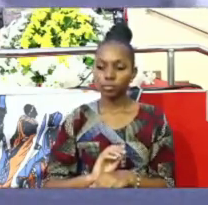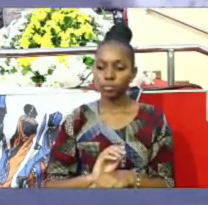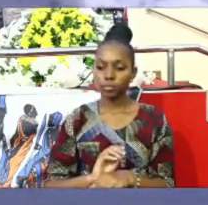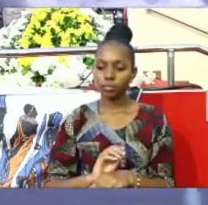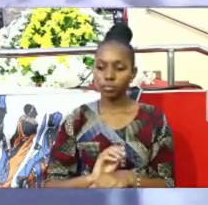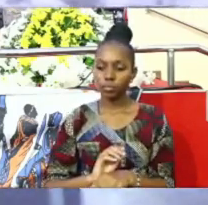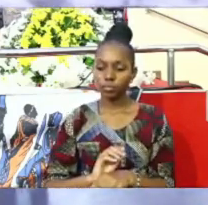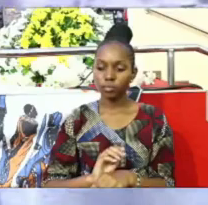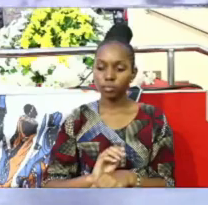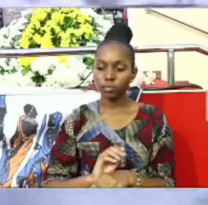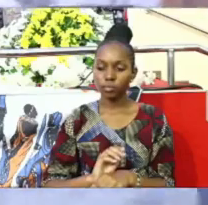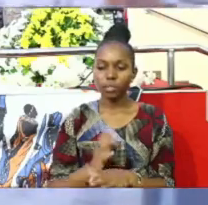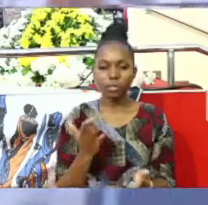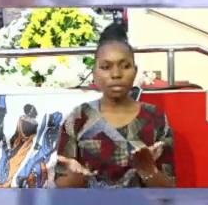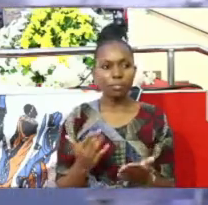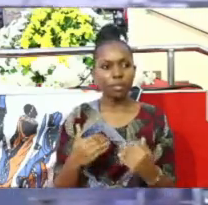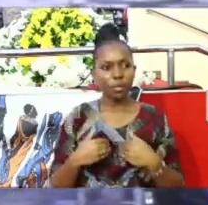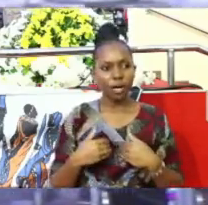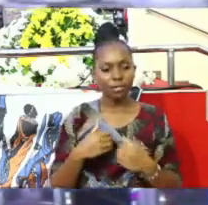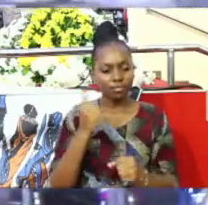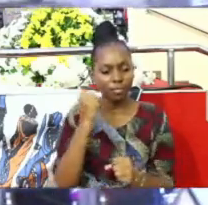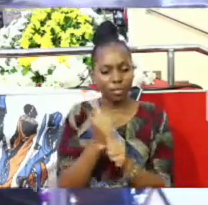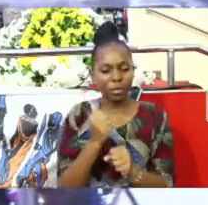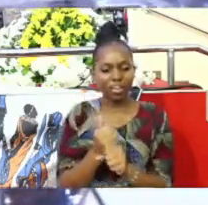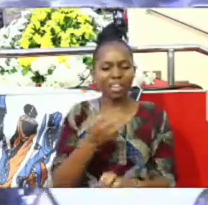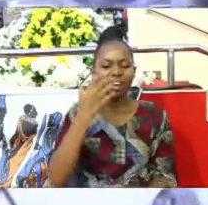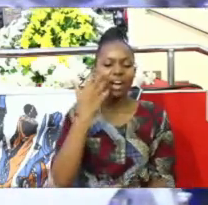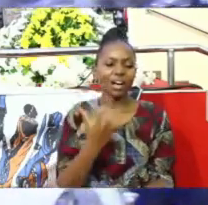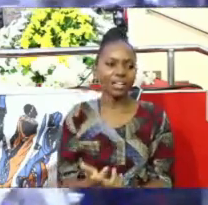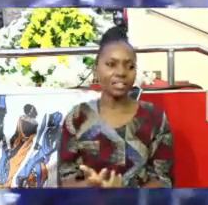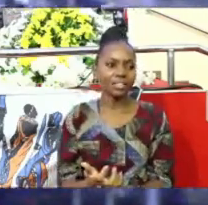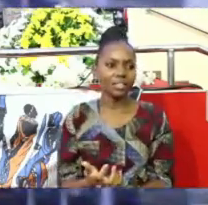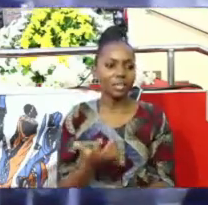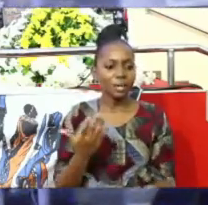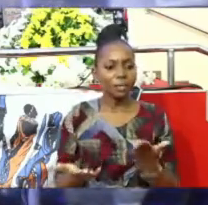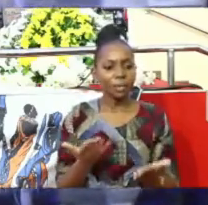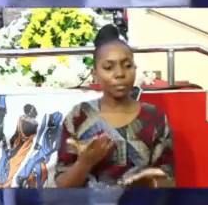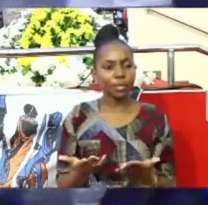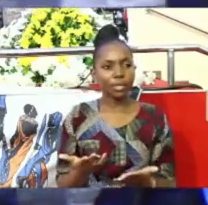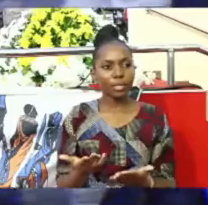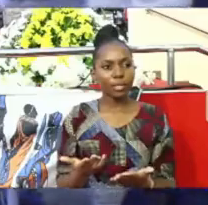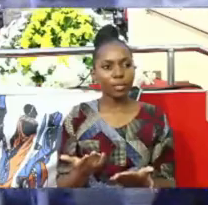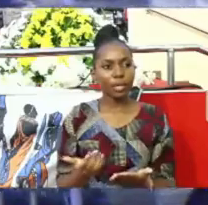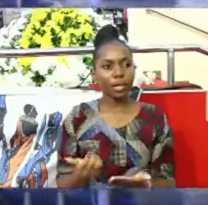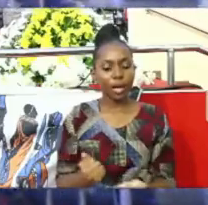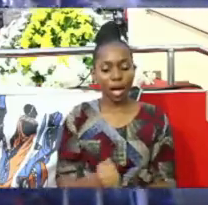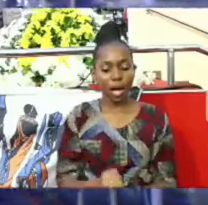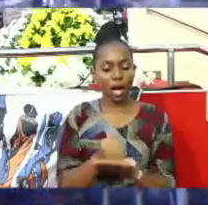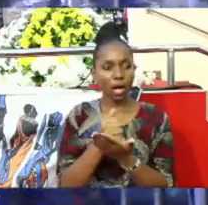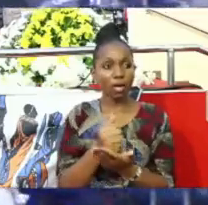you are doing a very difficult job. Maybe you are a house girl. God loves those things that are